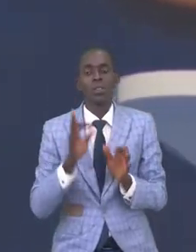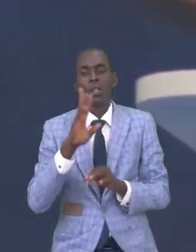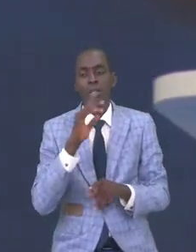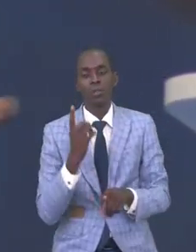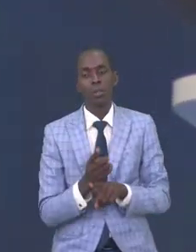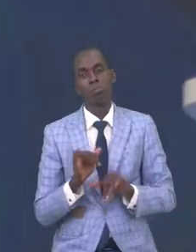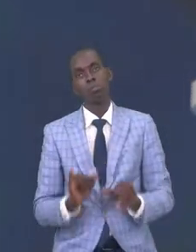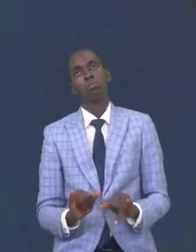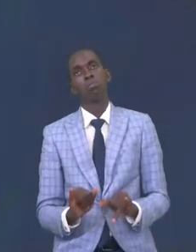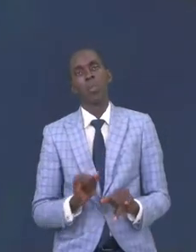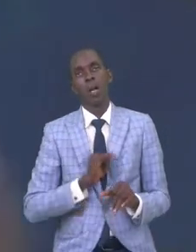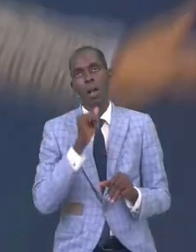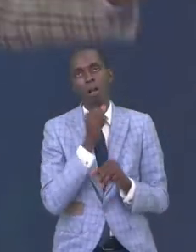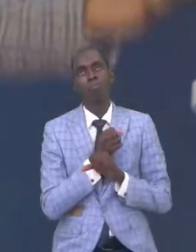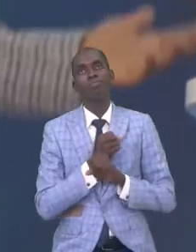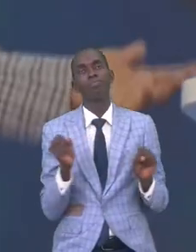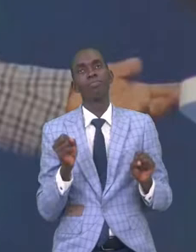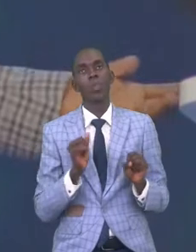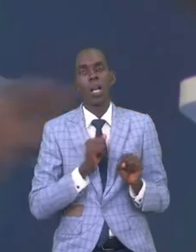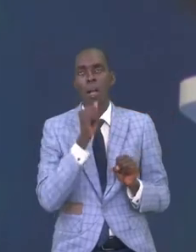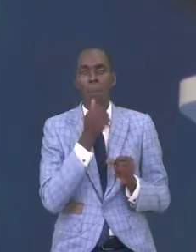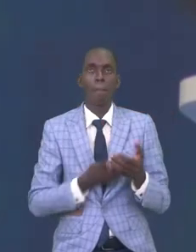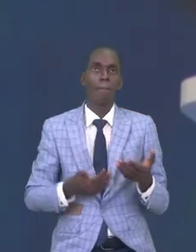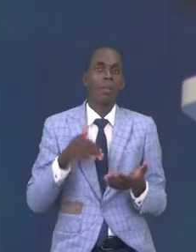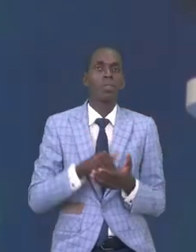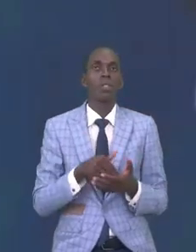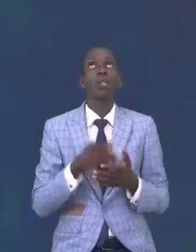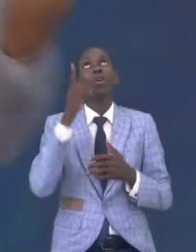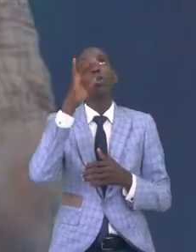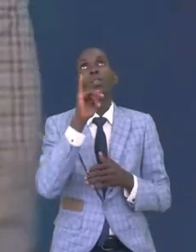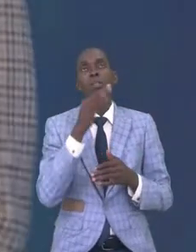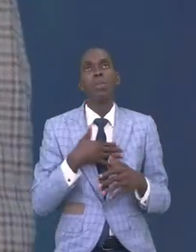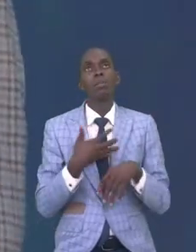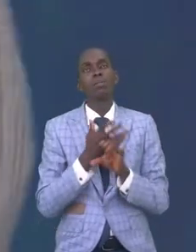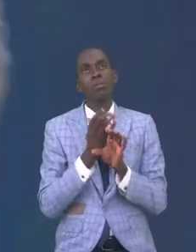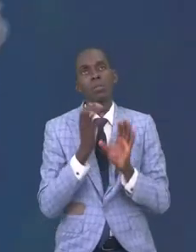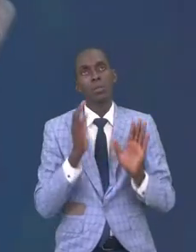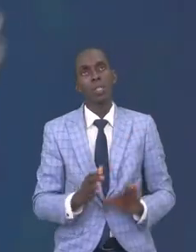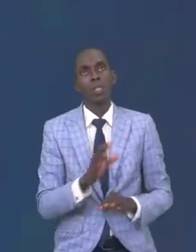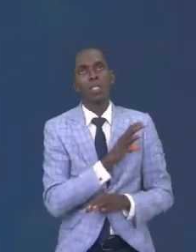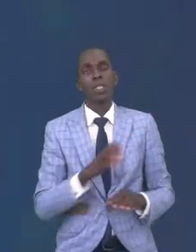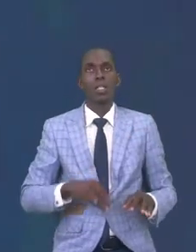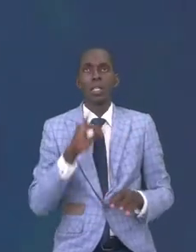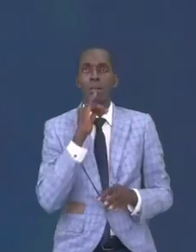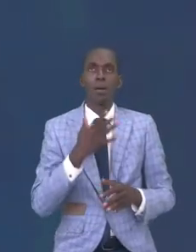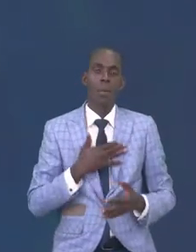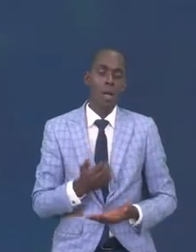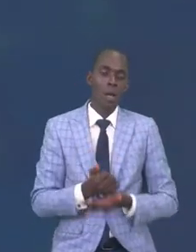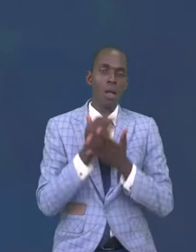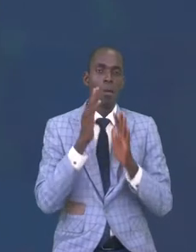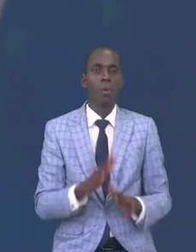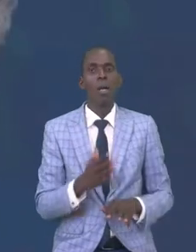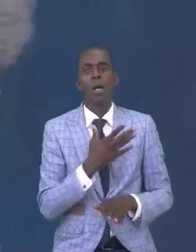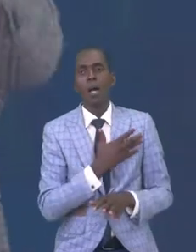again, child of God, God is your creator, and Christ is your helper, and with him that